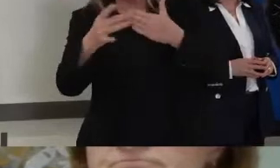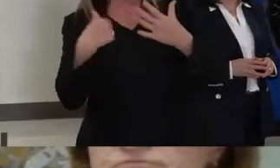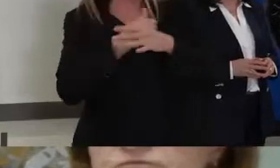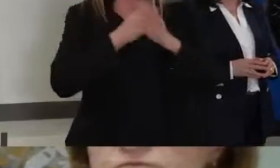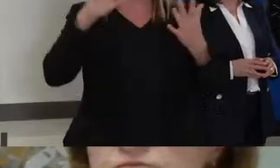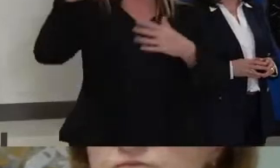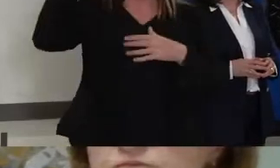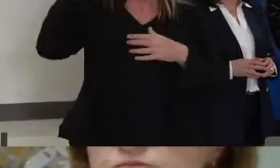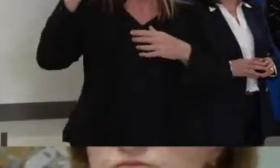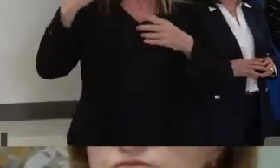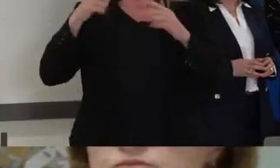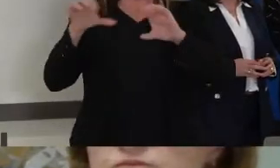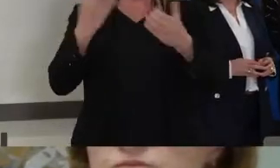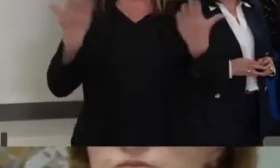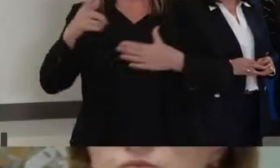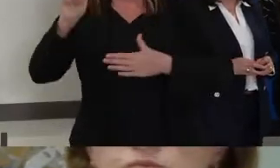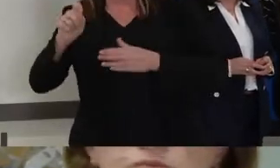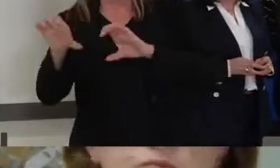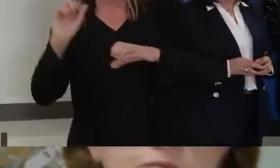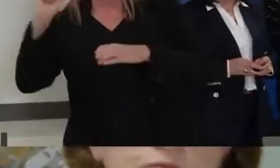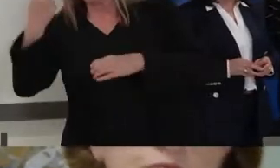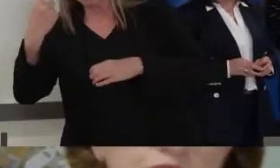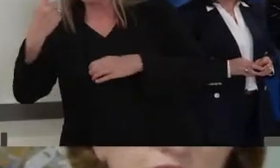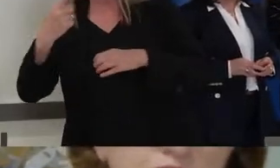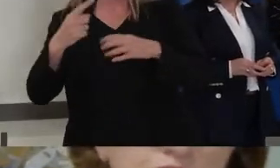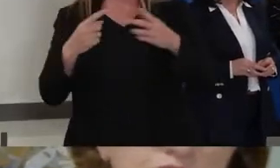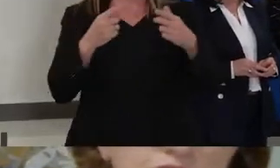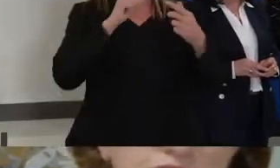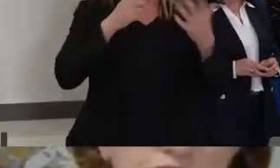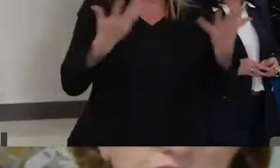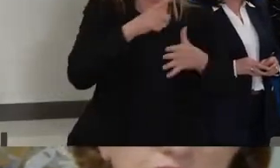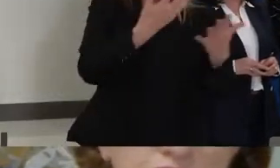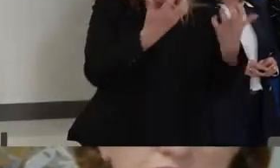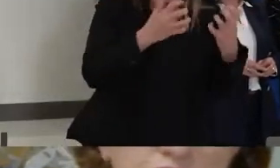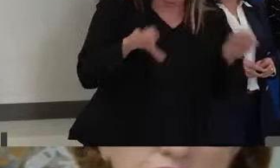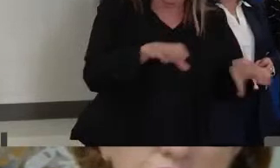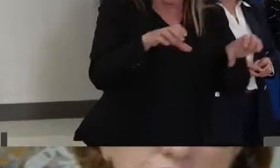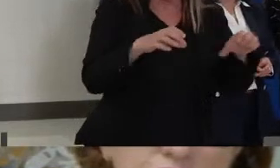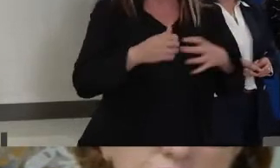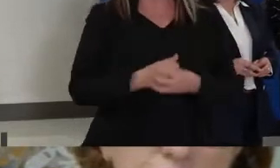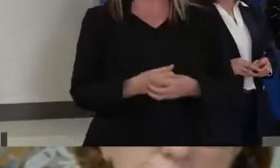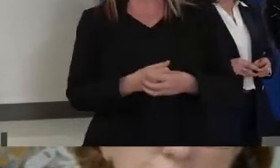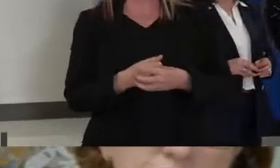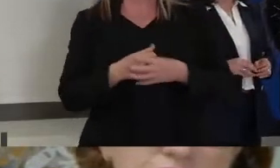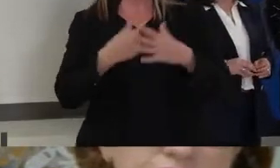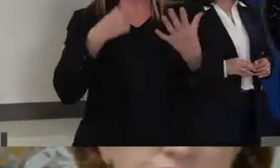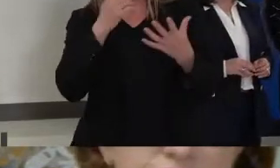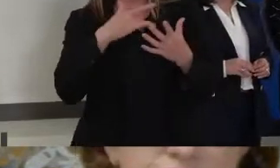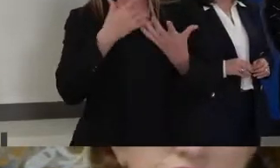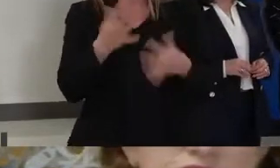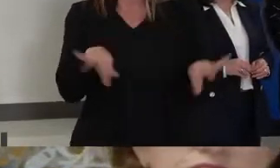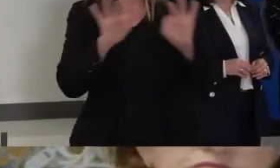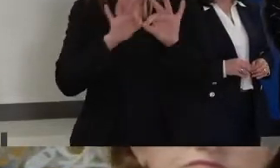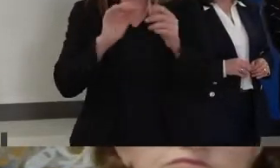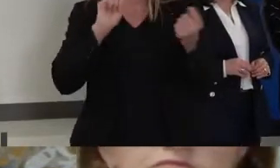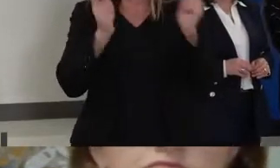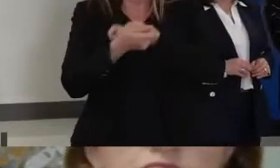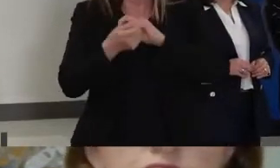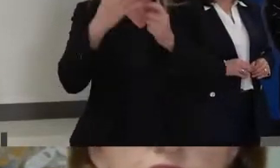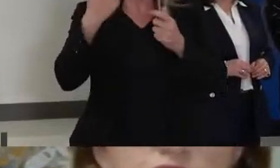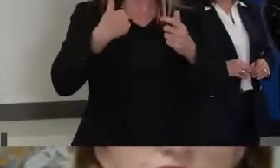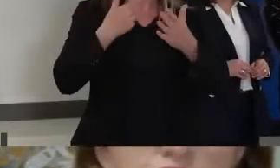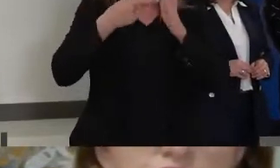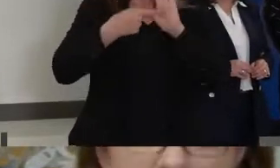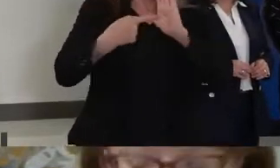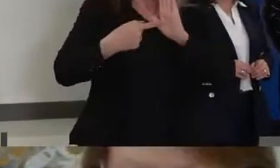you do what you have to do first. And after what you have to do, you do what you want to do. And so I think that this is an important change. And there are examples where we had